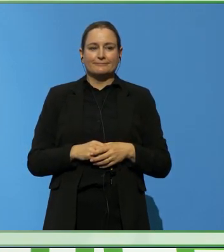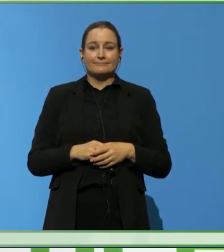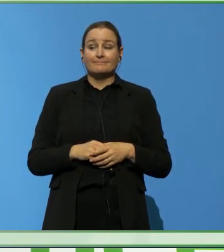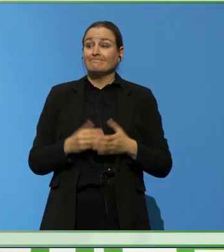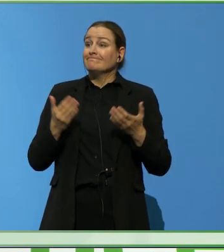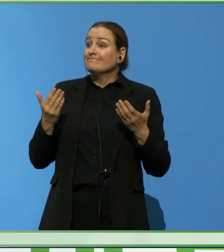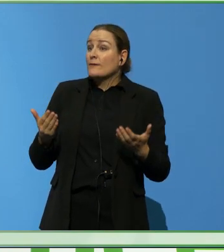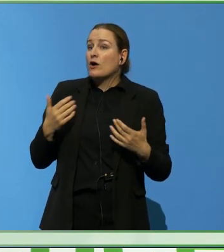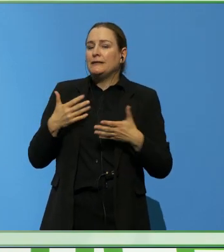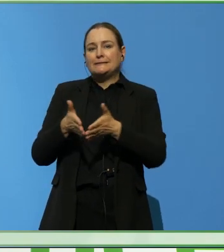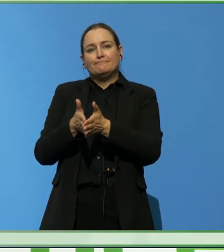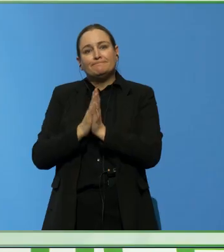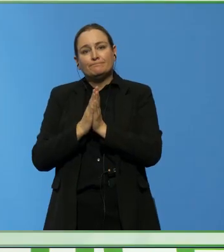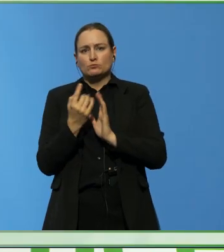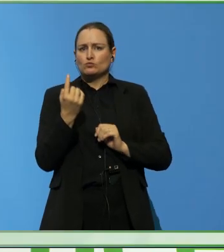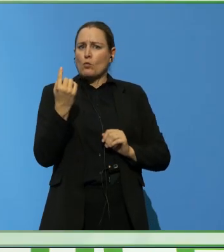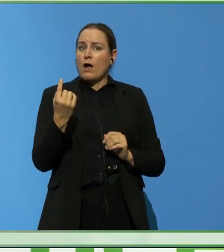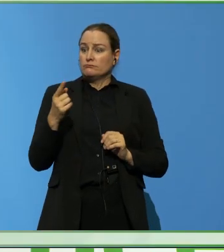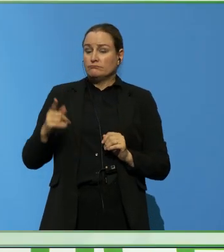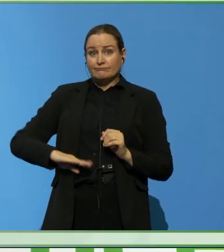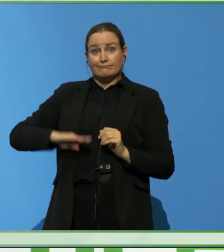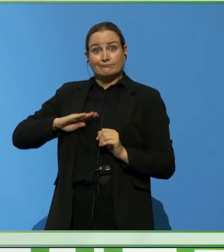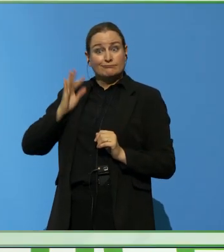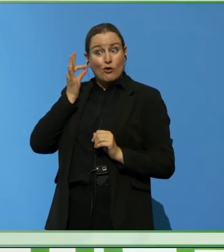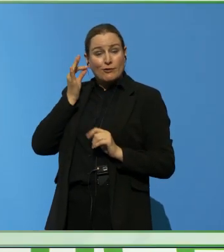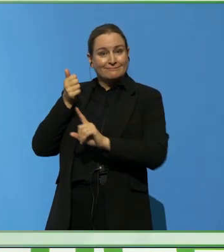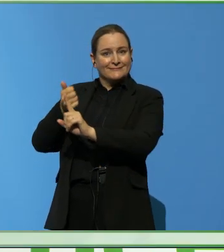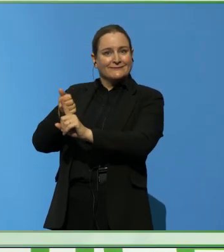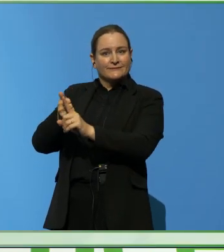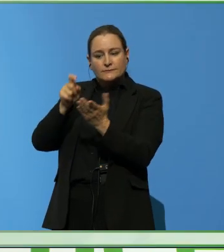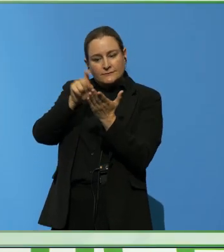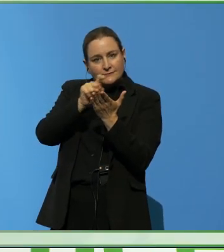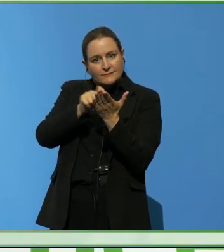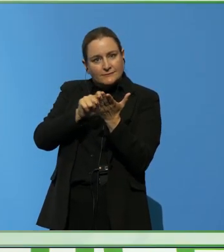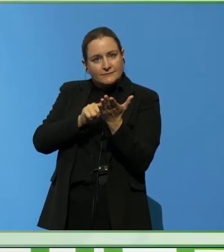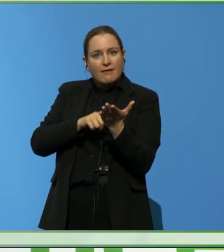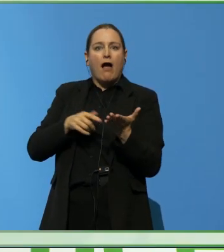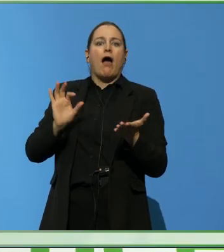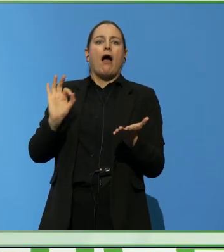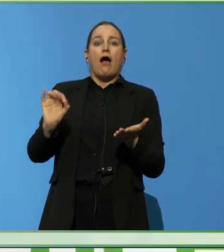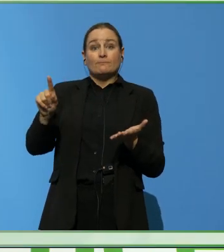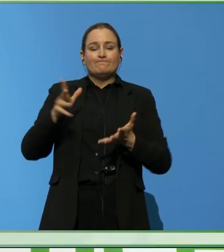user herself to speak to you. Do I have to click again? Nope.